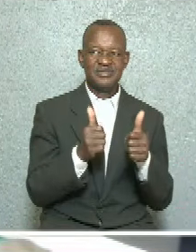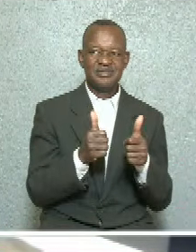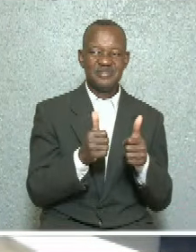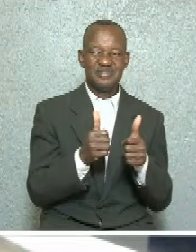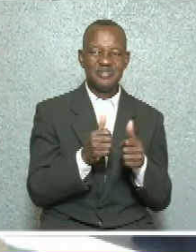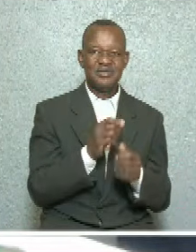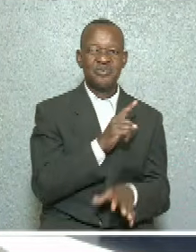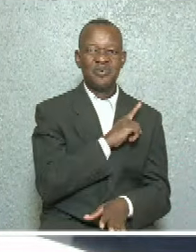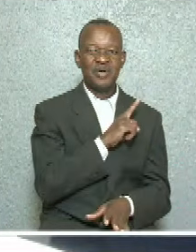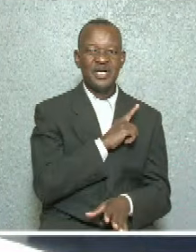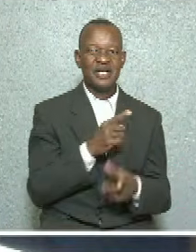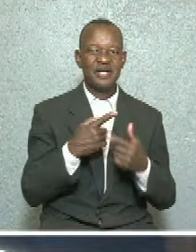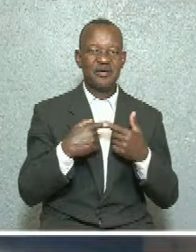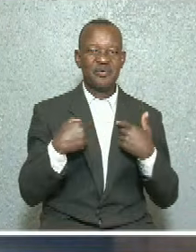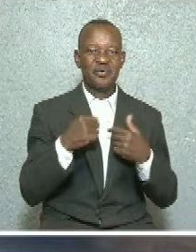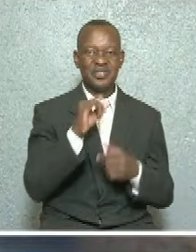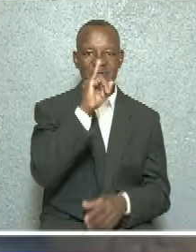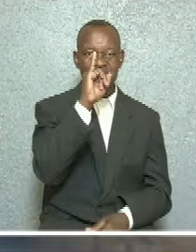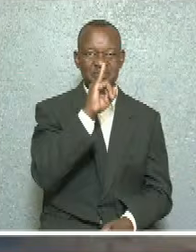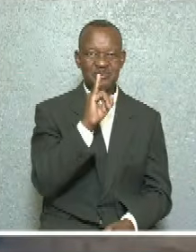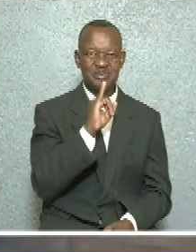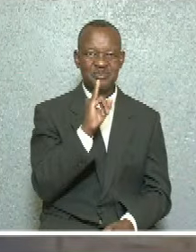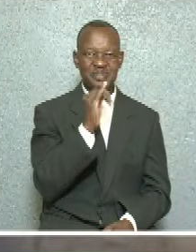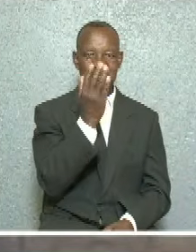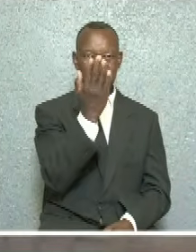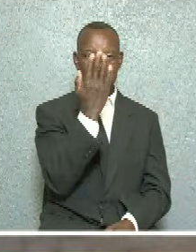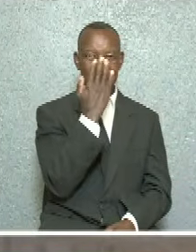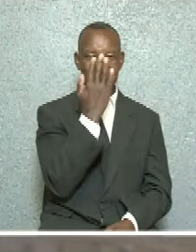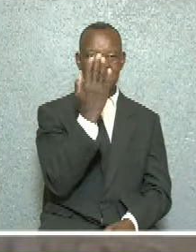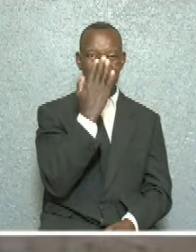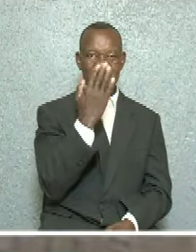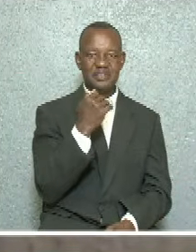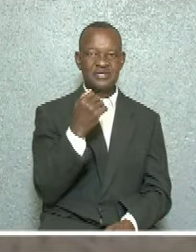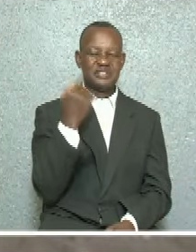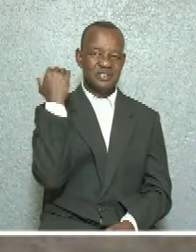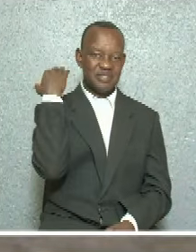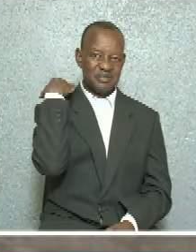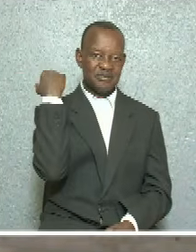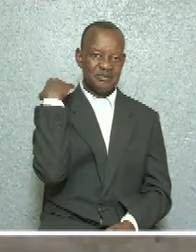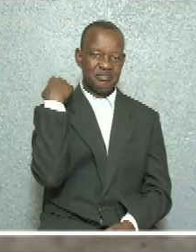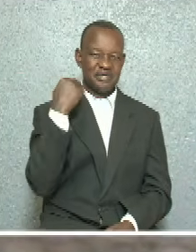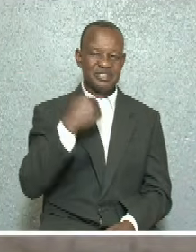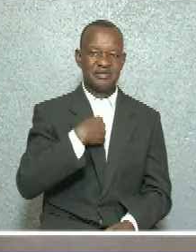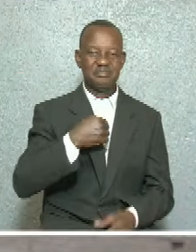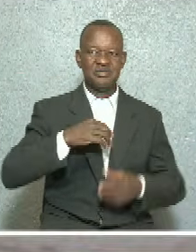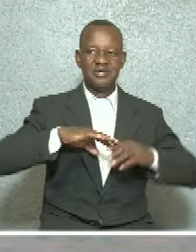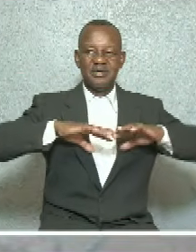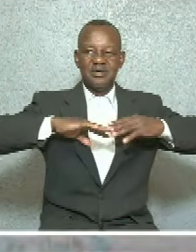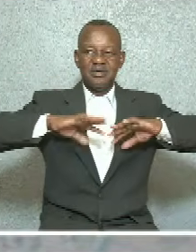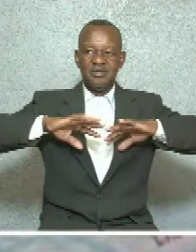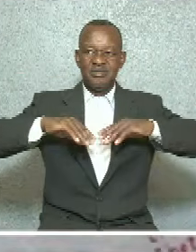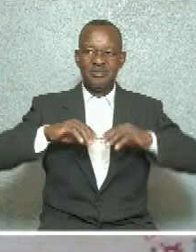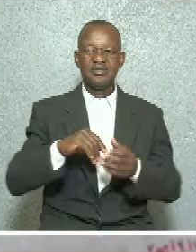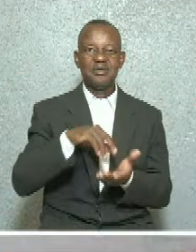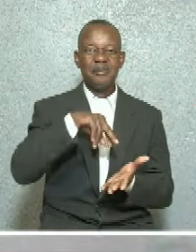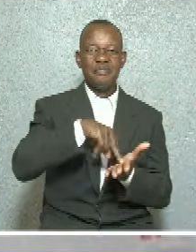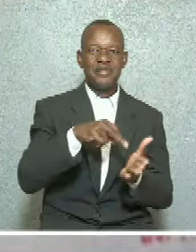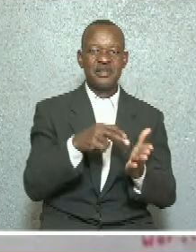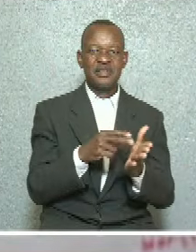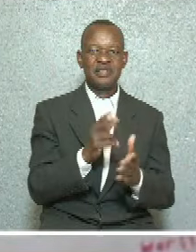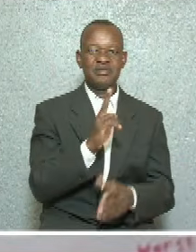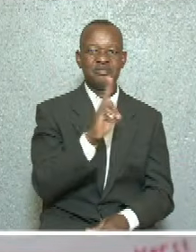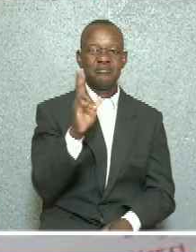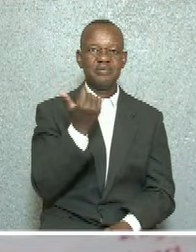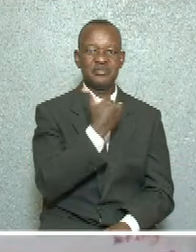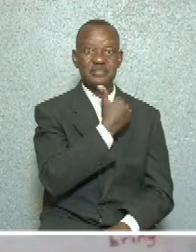picture? Well, it reminds me of the war, people's lives that were in danger, and the fact whereby that he stood